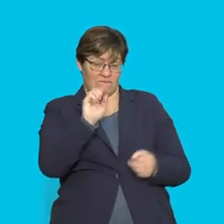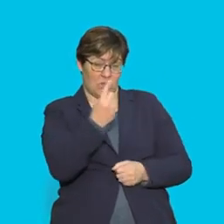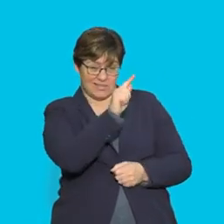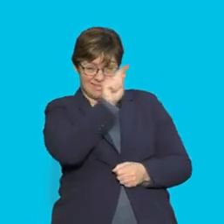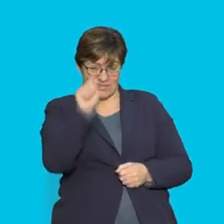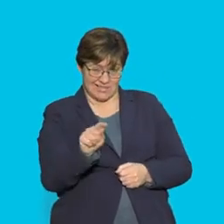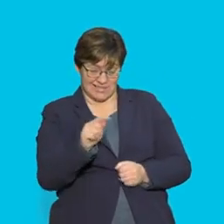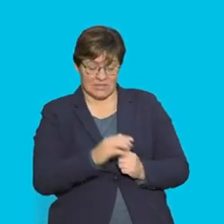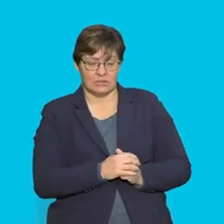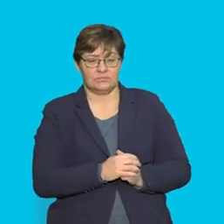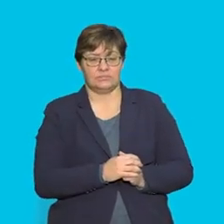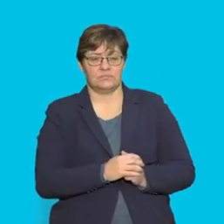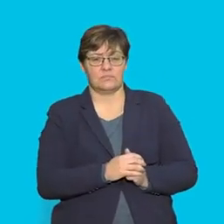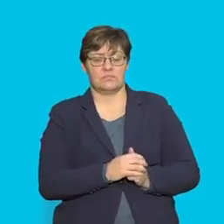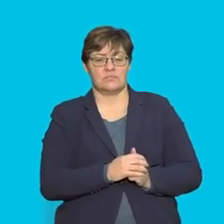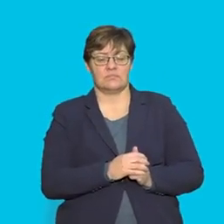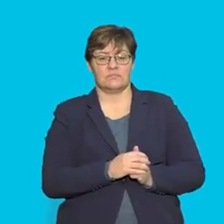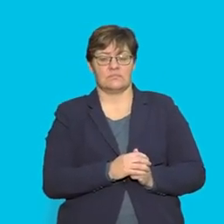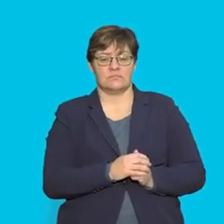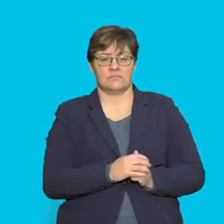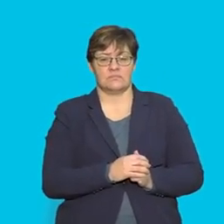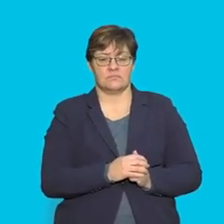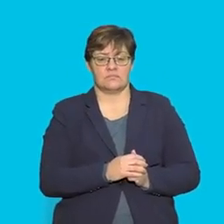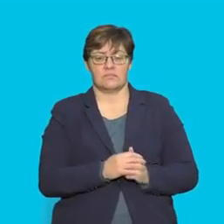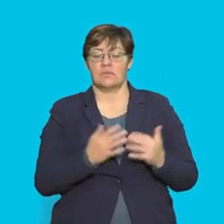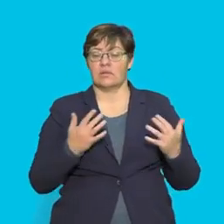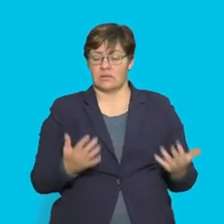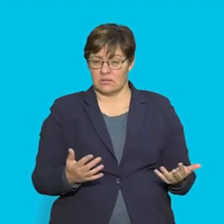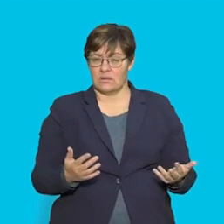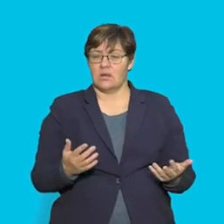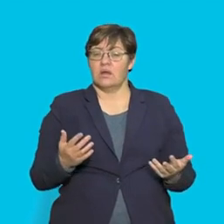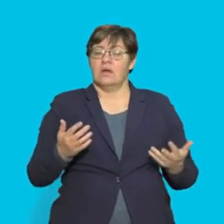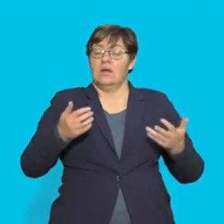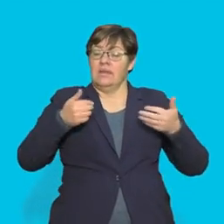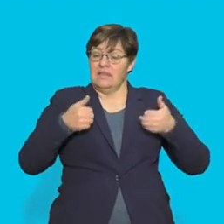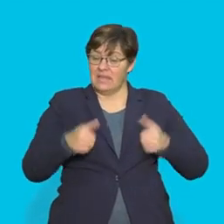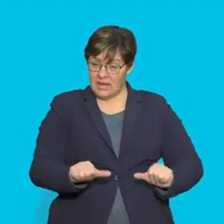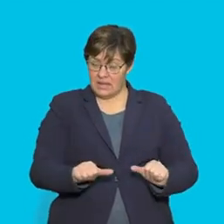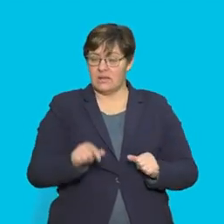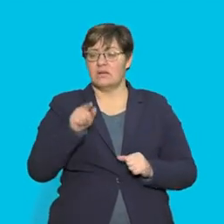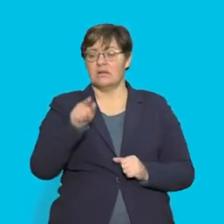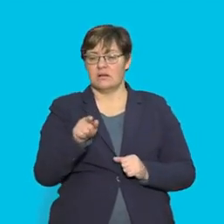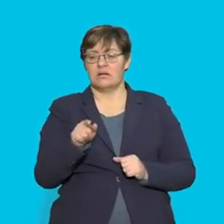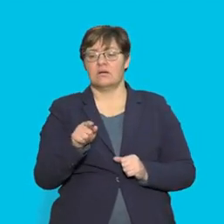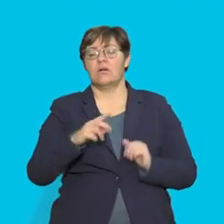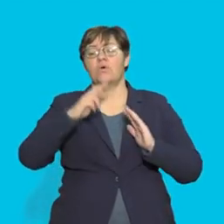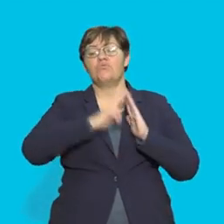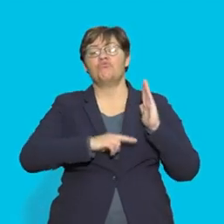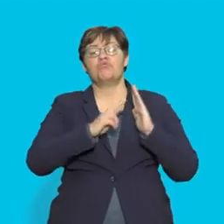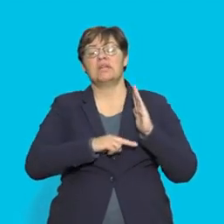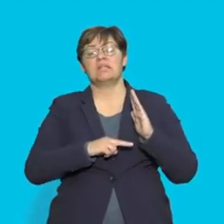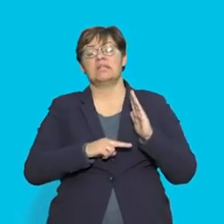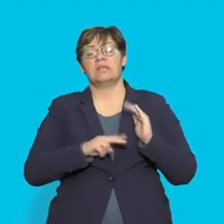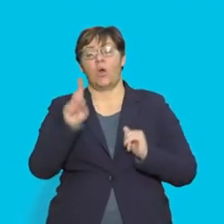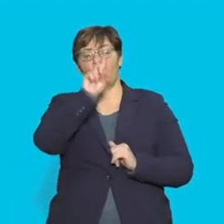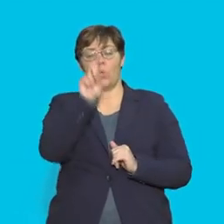particular type of mathematics, which is geometry. And then you go to reading through the asked part. So